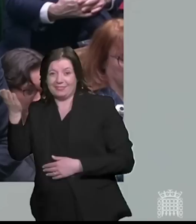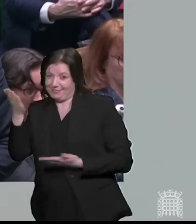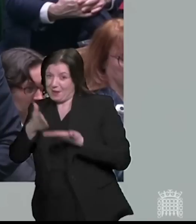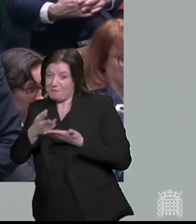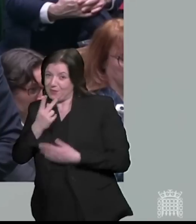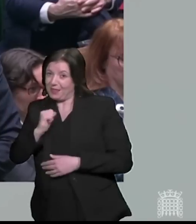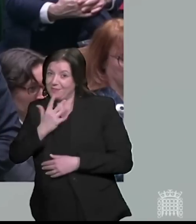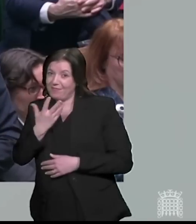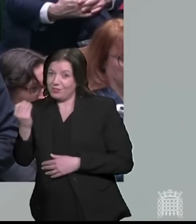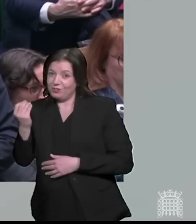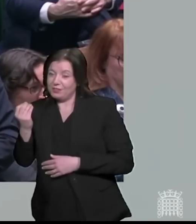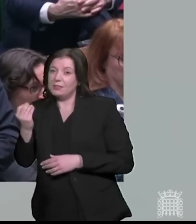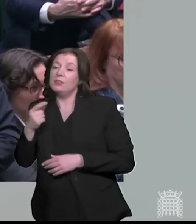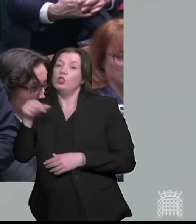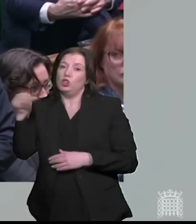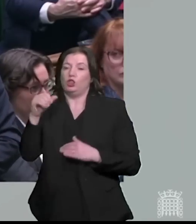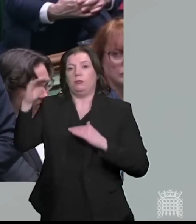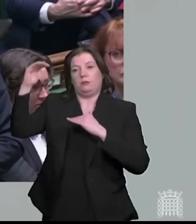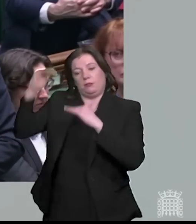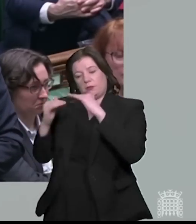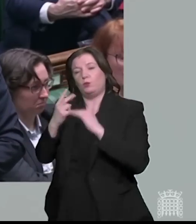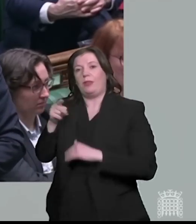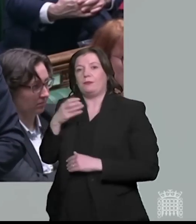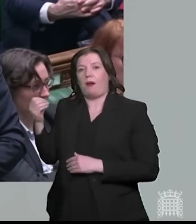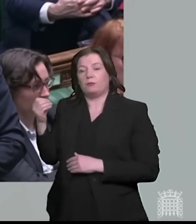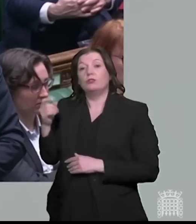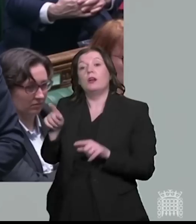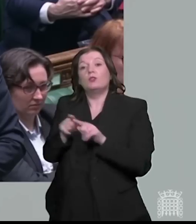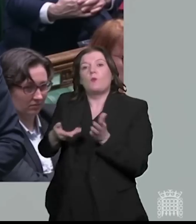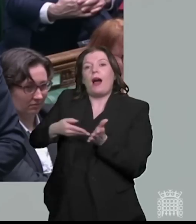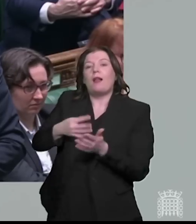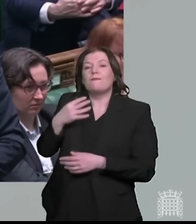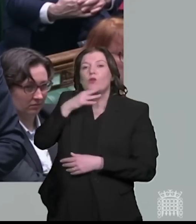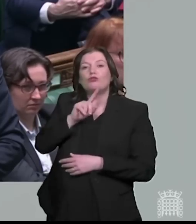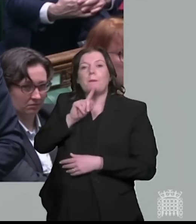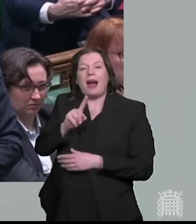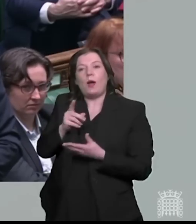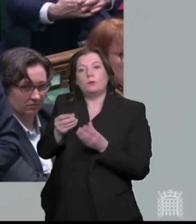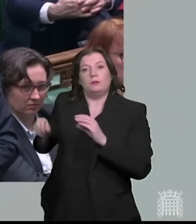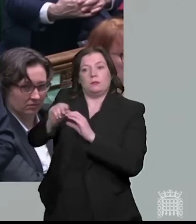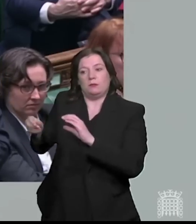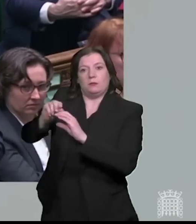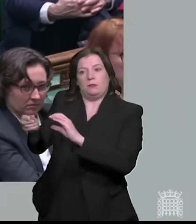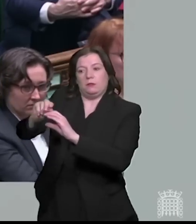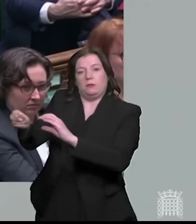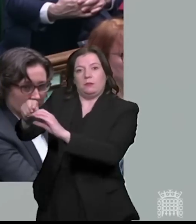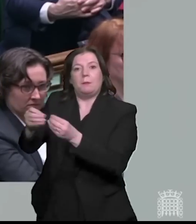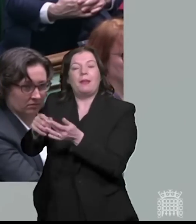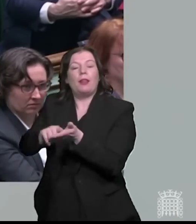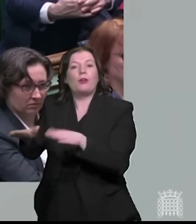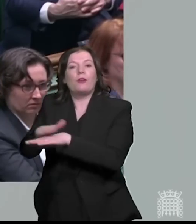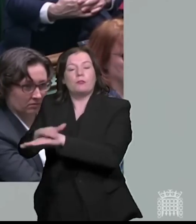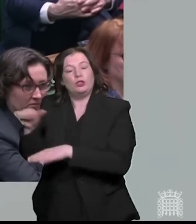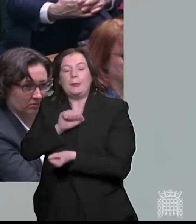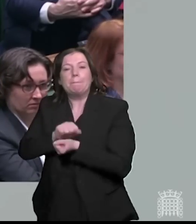the reduction to £2,000 and maintained the £400 energy bill support scheme. Secondly, the government